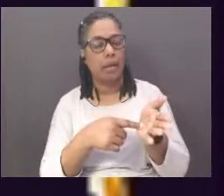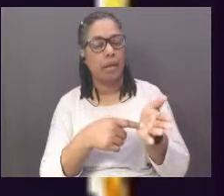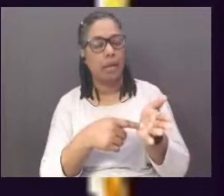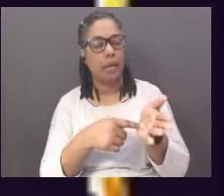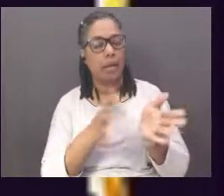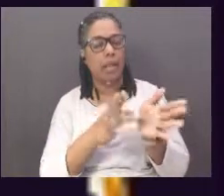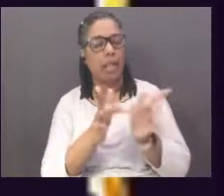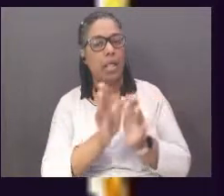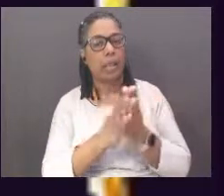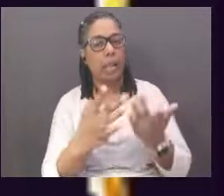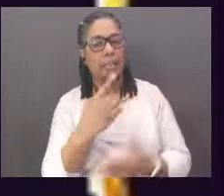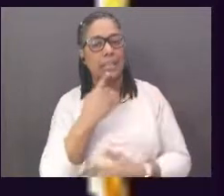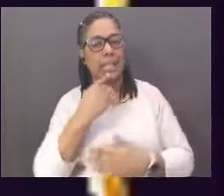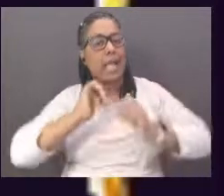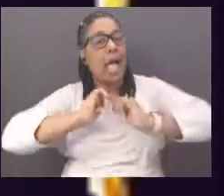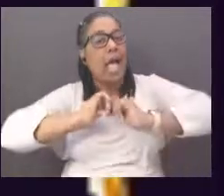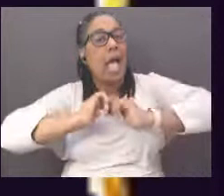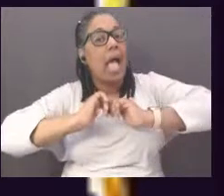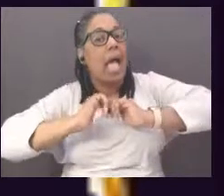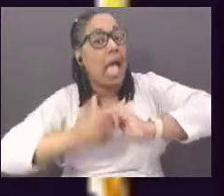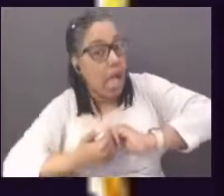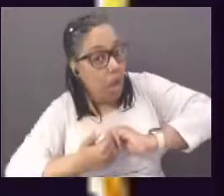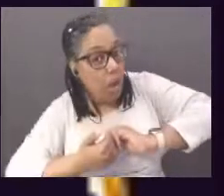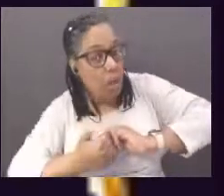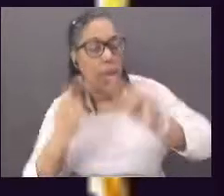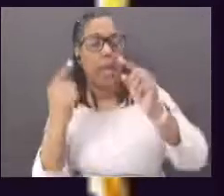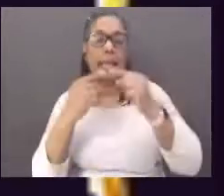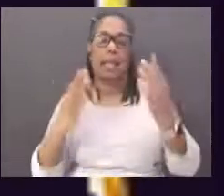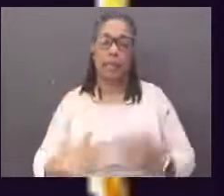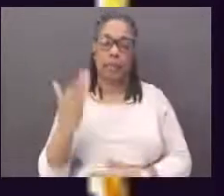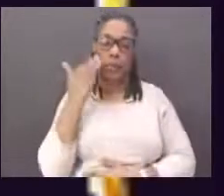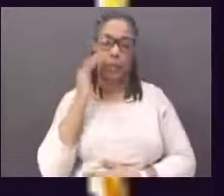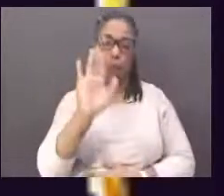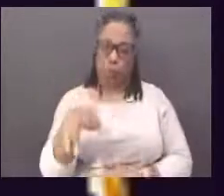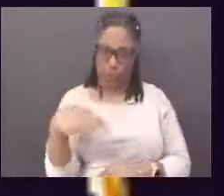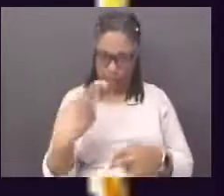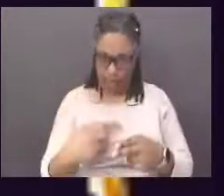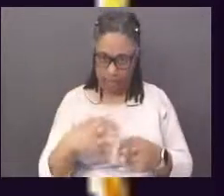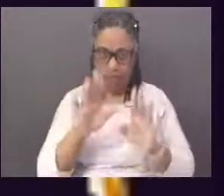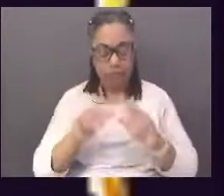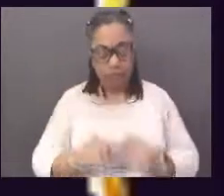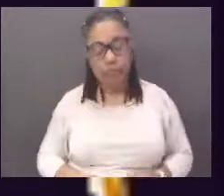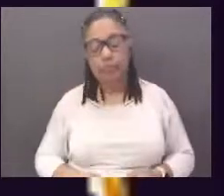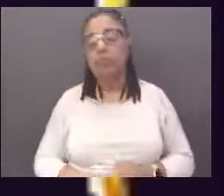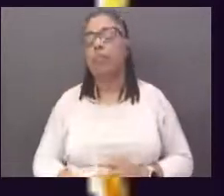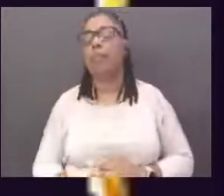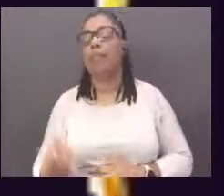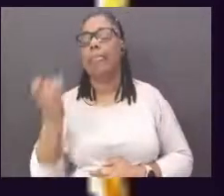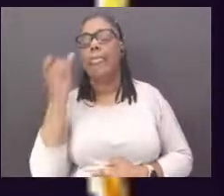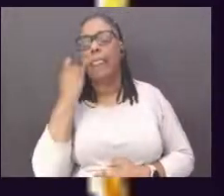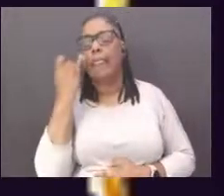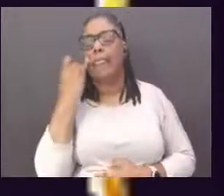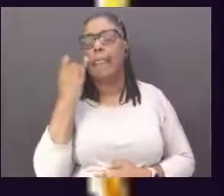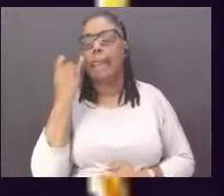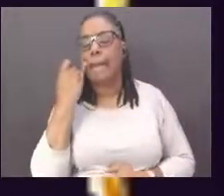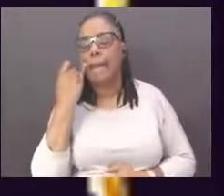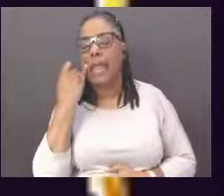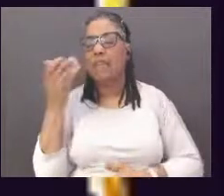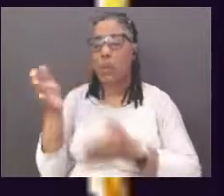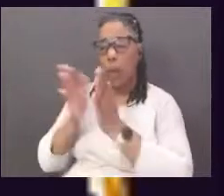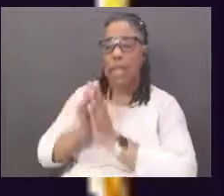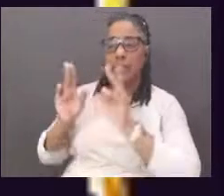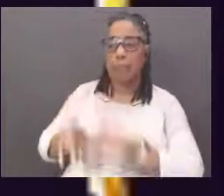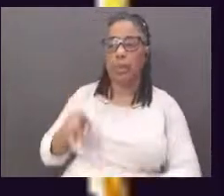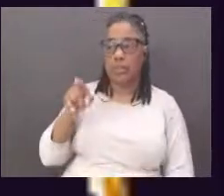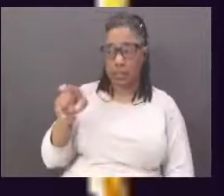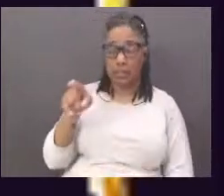how does the enemy know your name? If you ask somebody, does the devil know your name? Most might